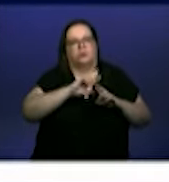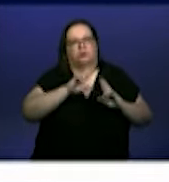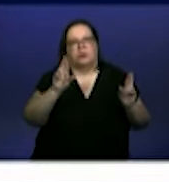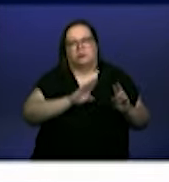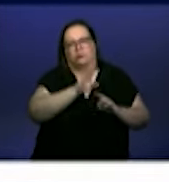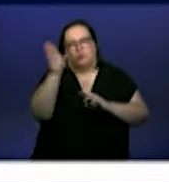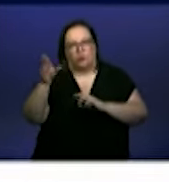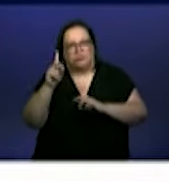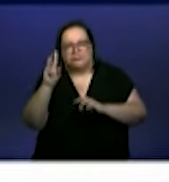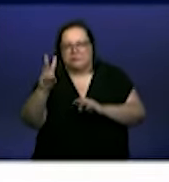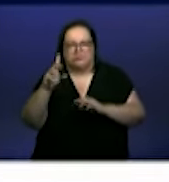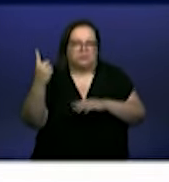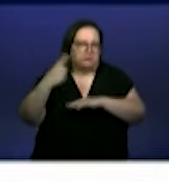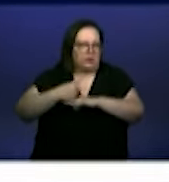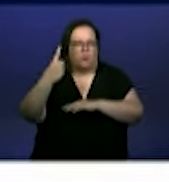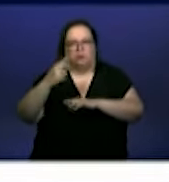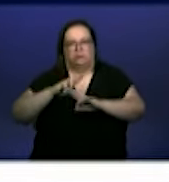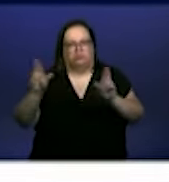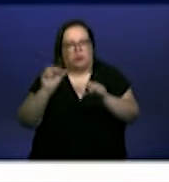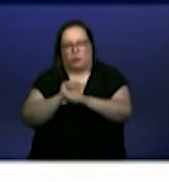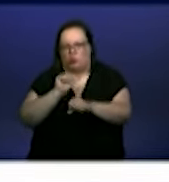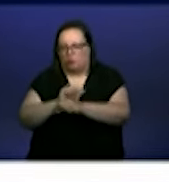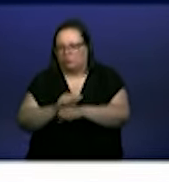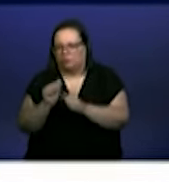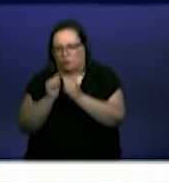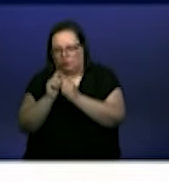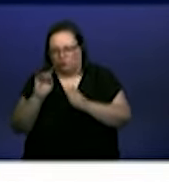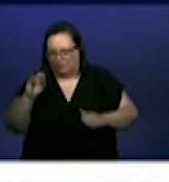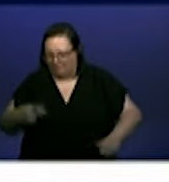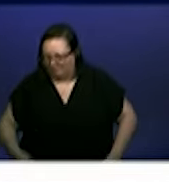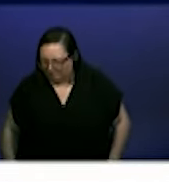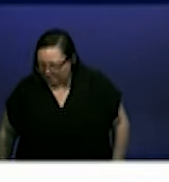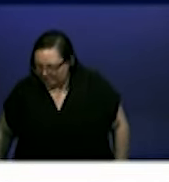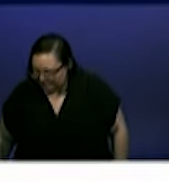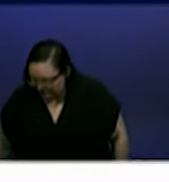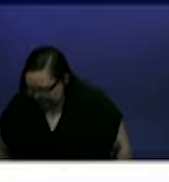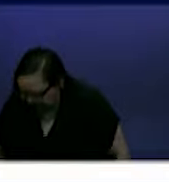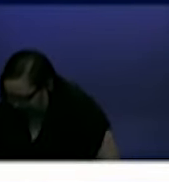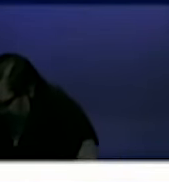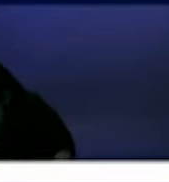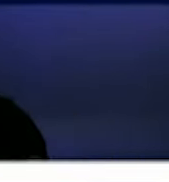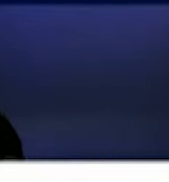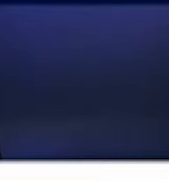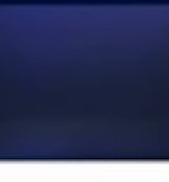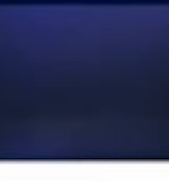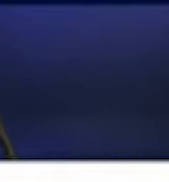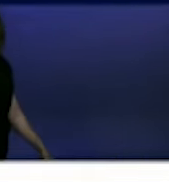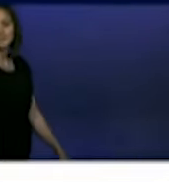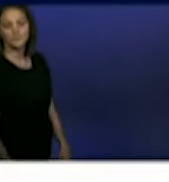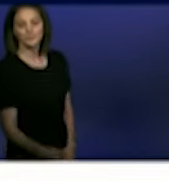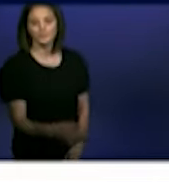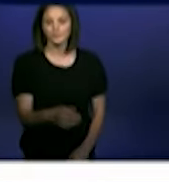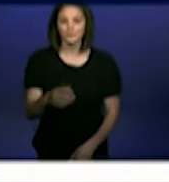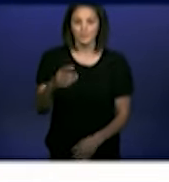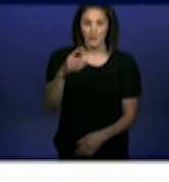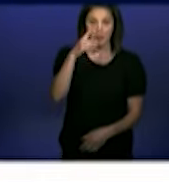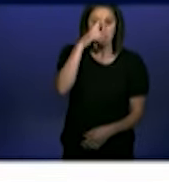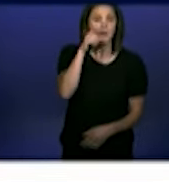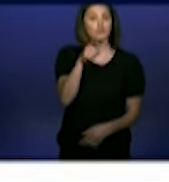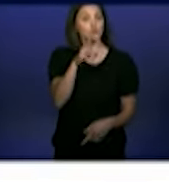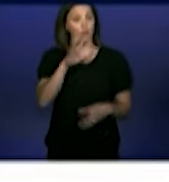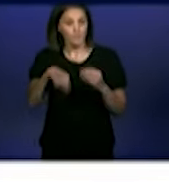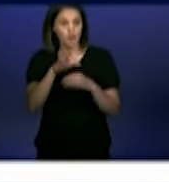else. Okay, since John Curtis was mentioned specifically in that response, I think we do need to have